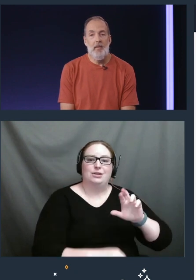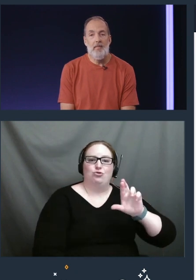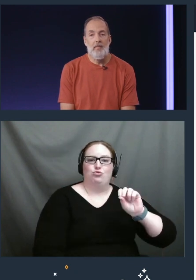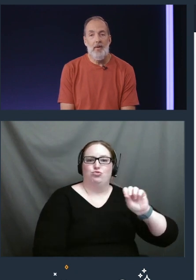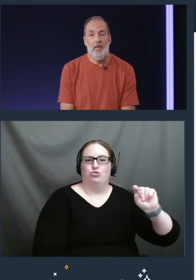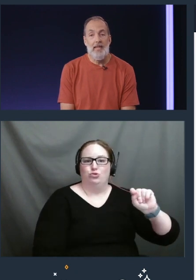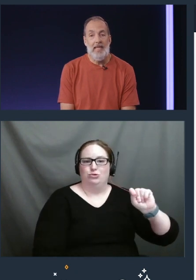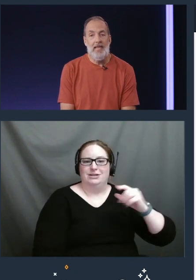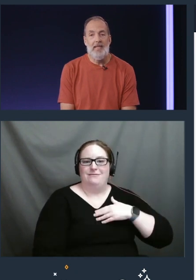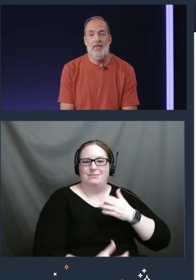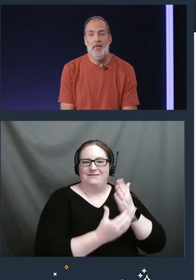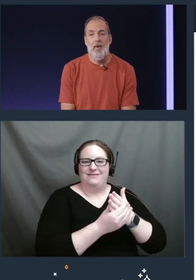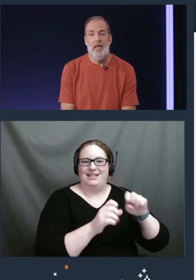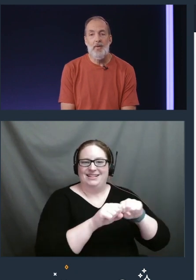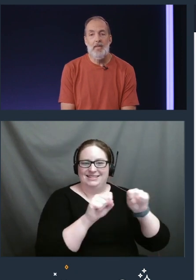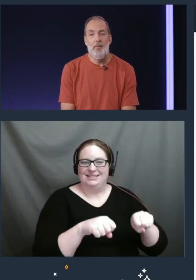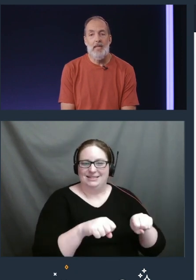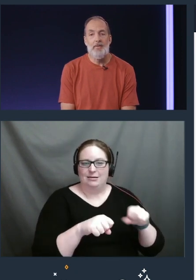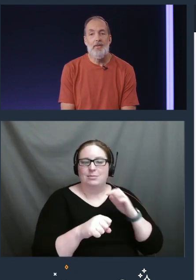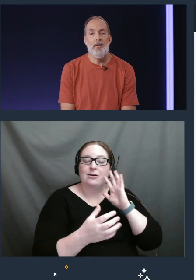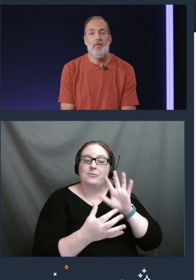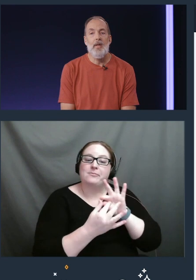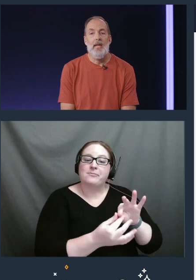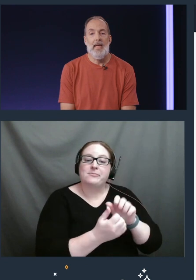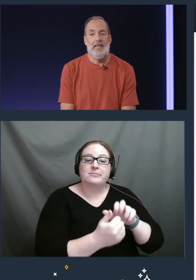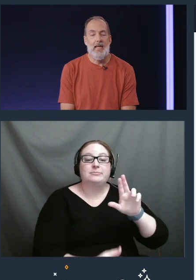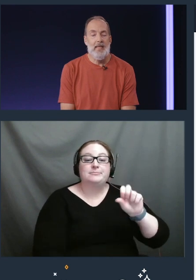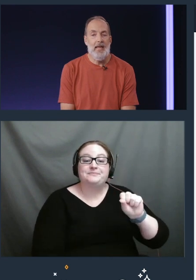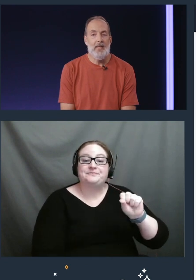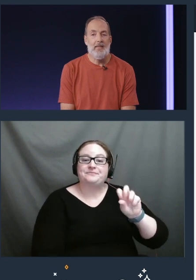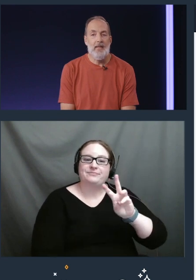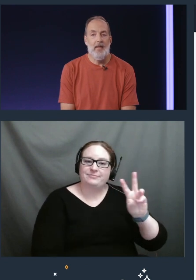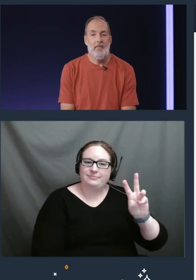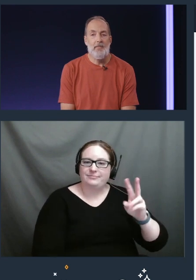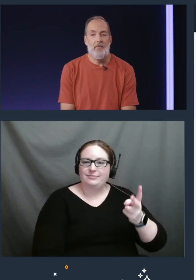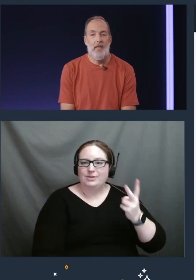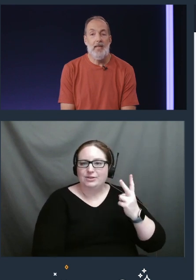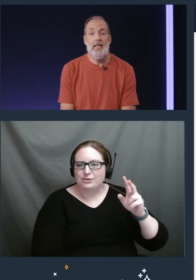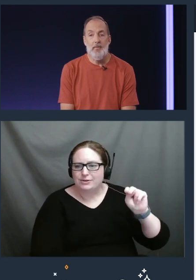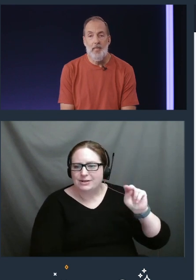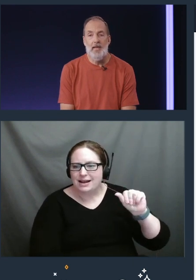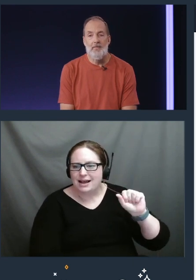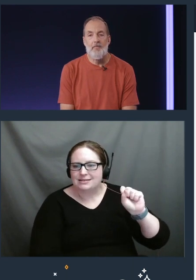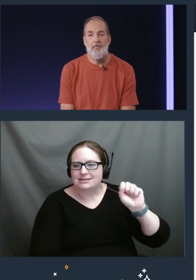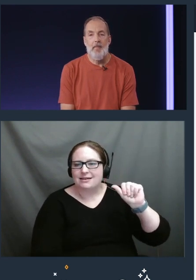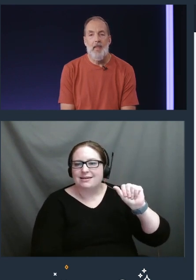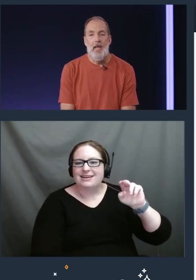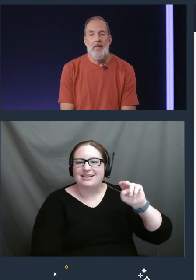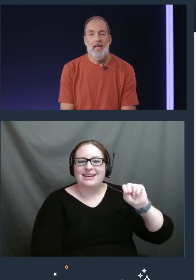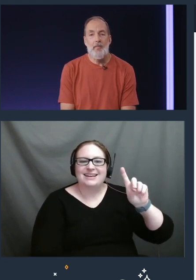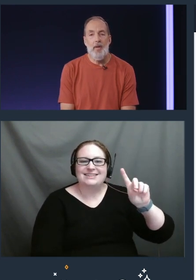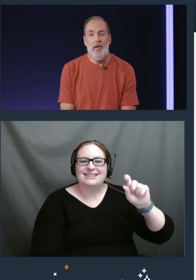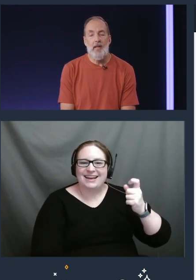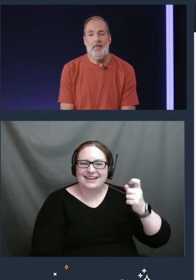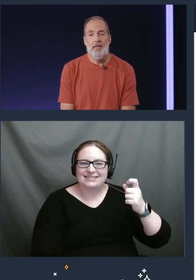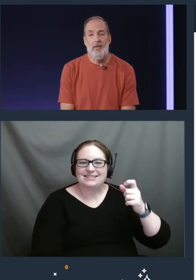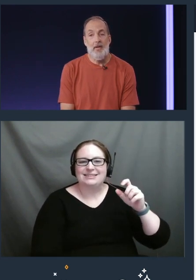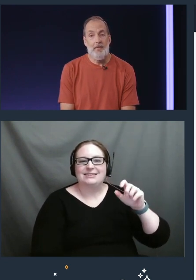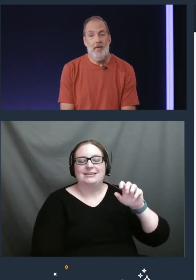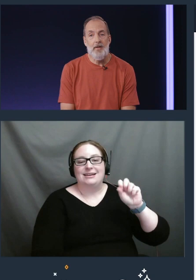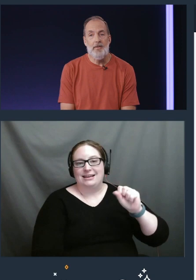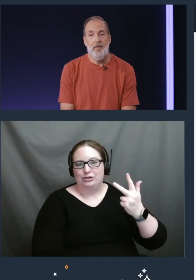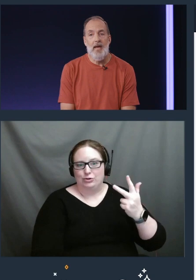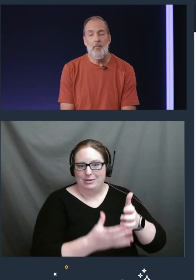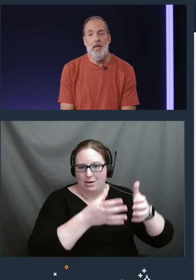be linking it to my US West to NASA NEX S3 bucket. The import policies